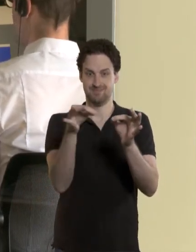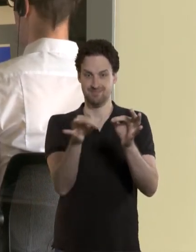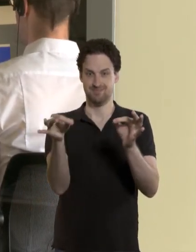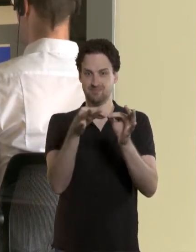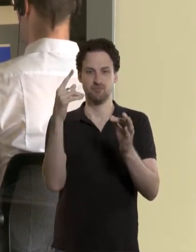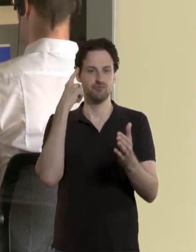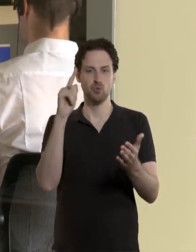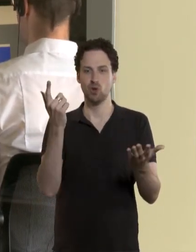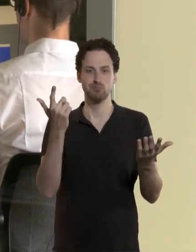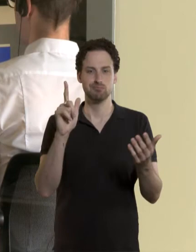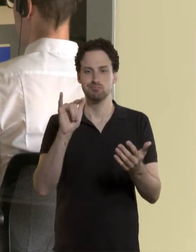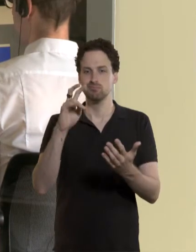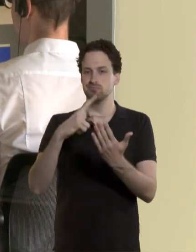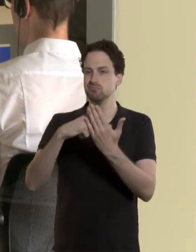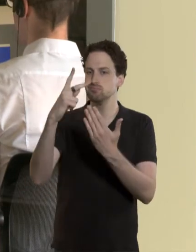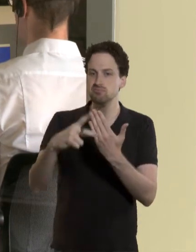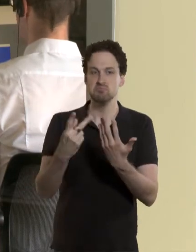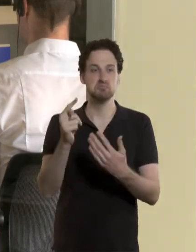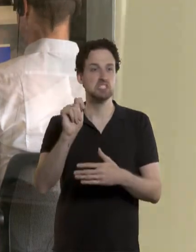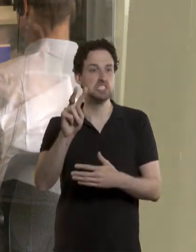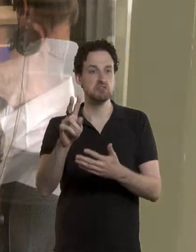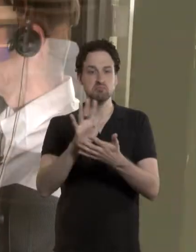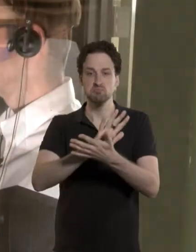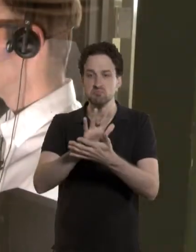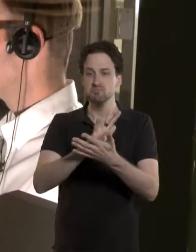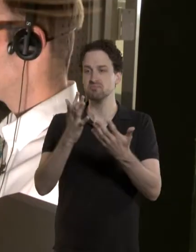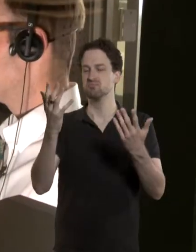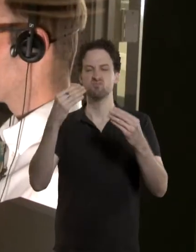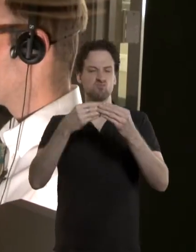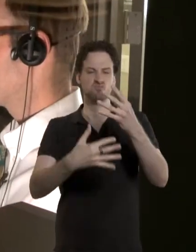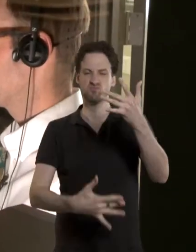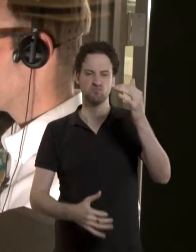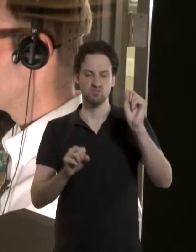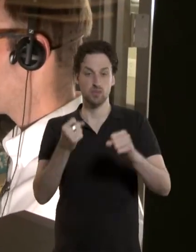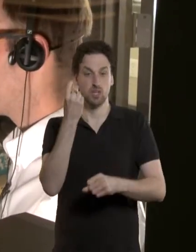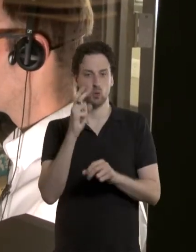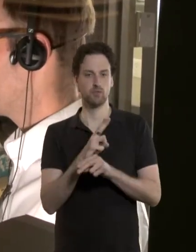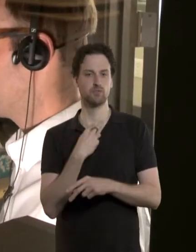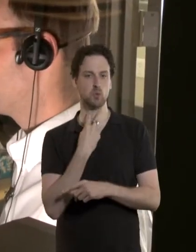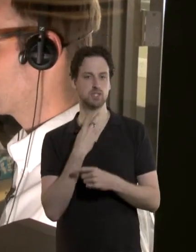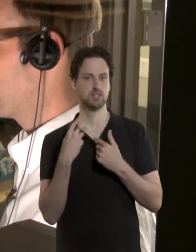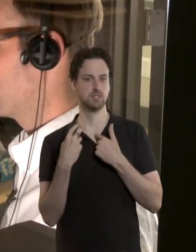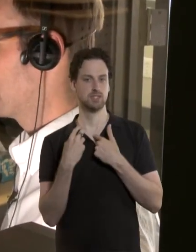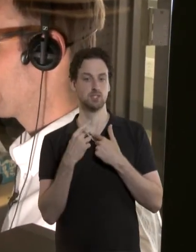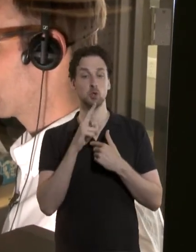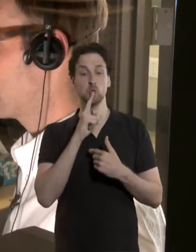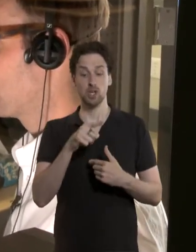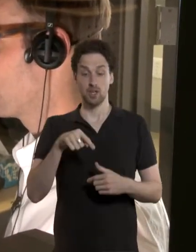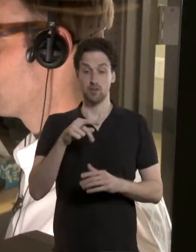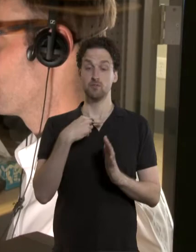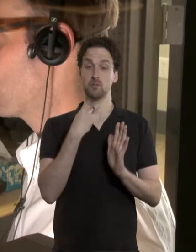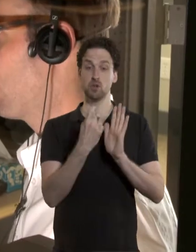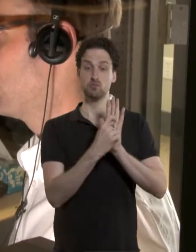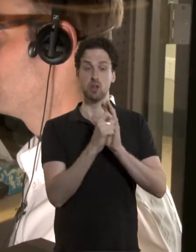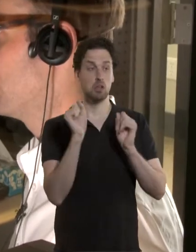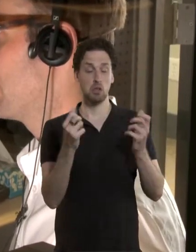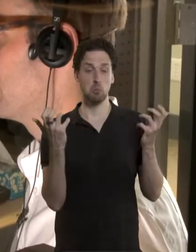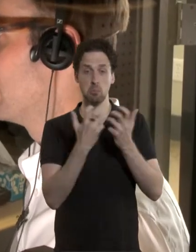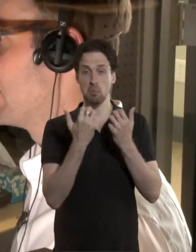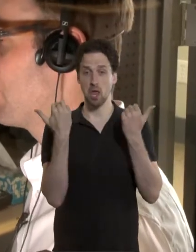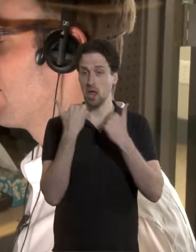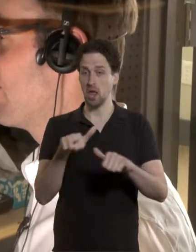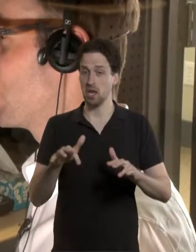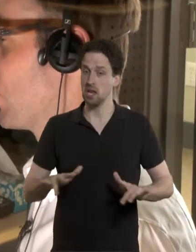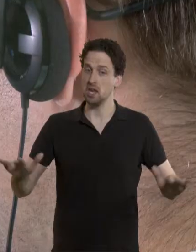create captions for television and film using the human voice. Voice writing, in theory, is suitable for any type